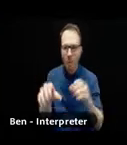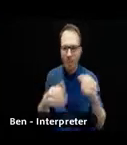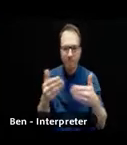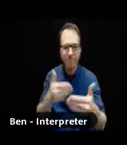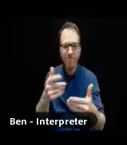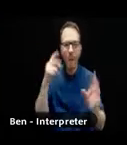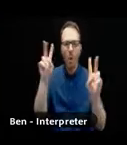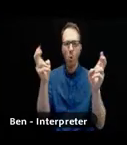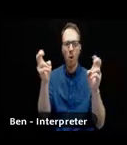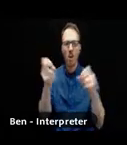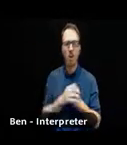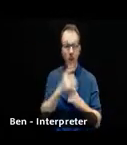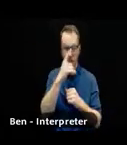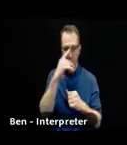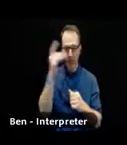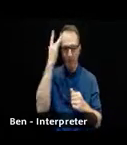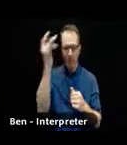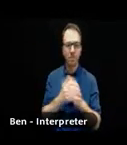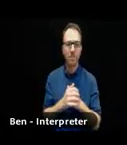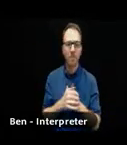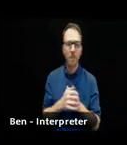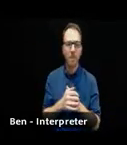quotation marks because